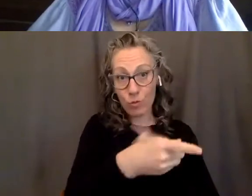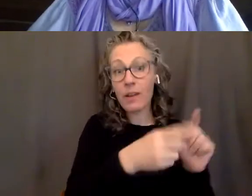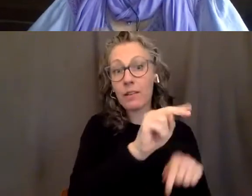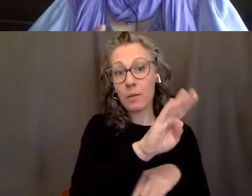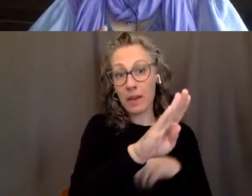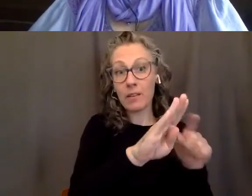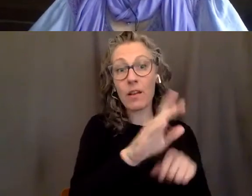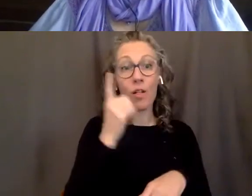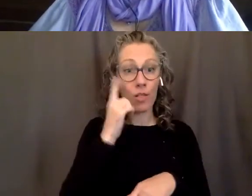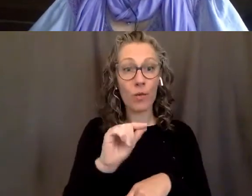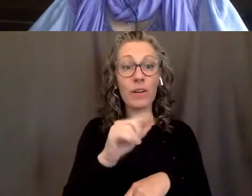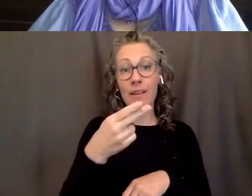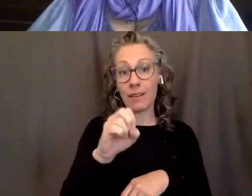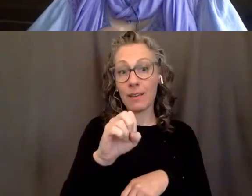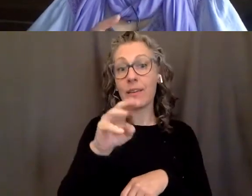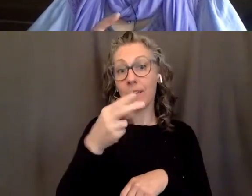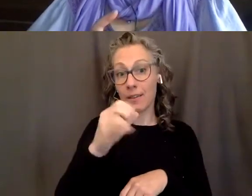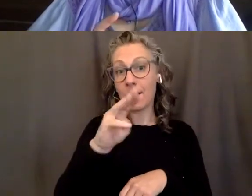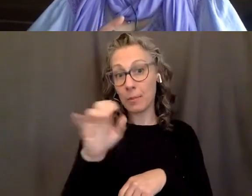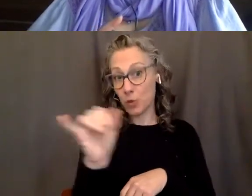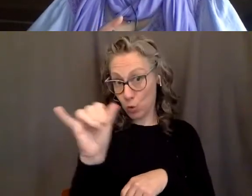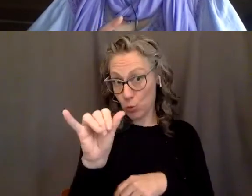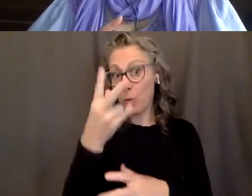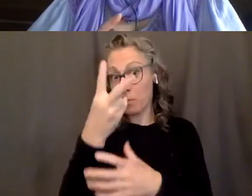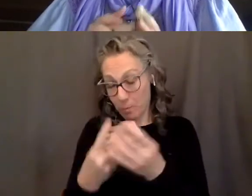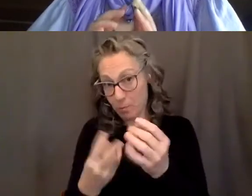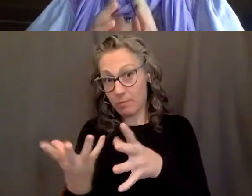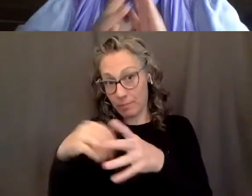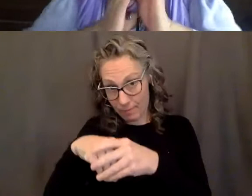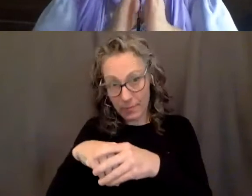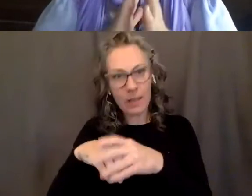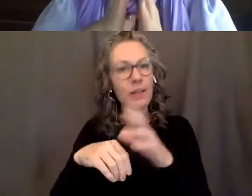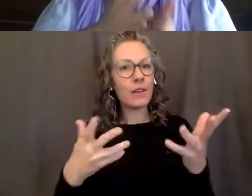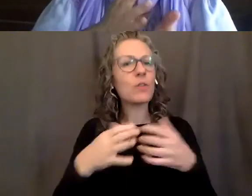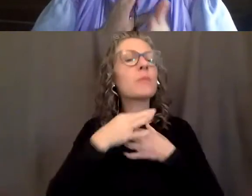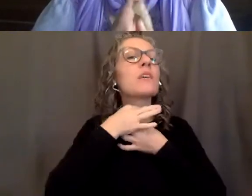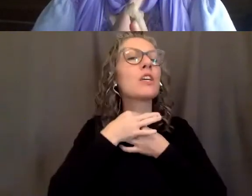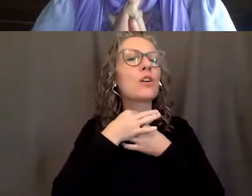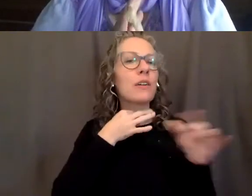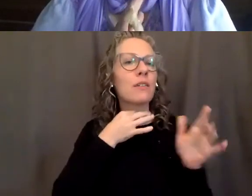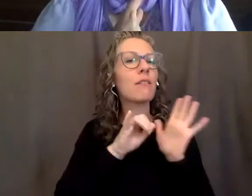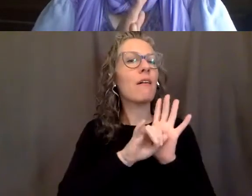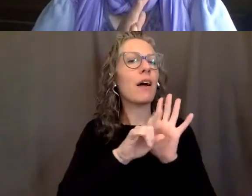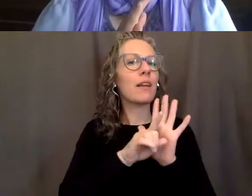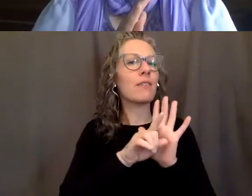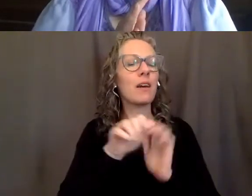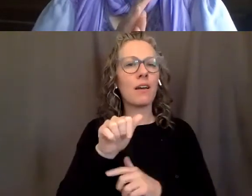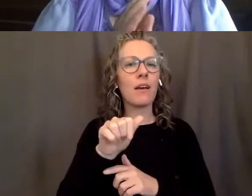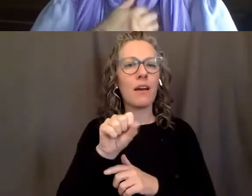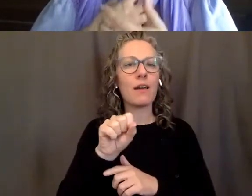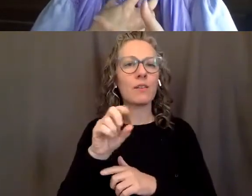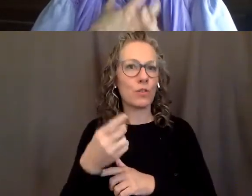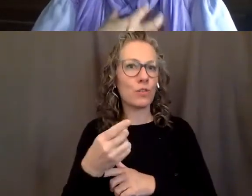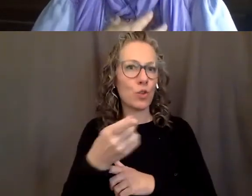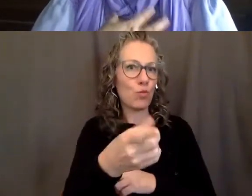Thorne, also, right? He, him as well. So what about people that I say identify as you are? What about people that